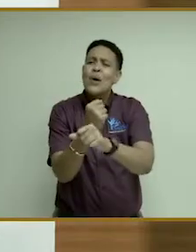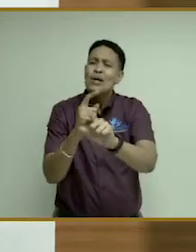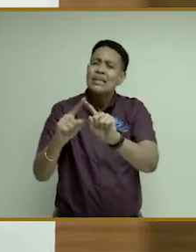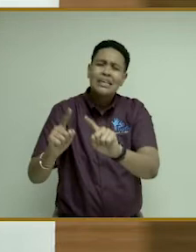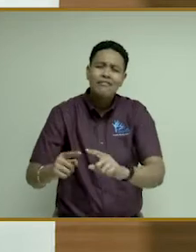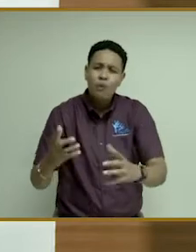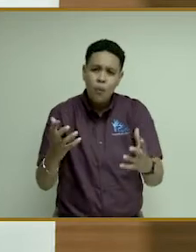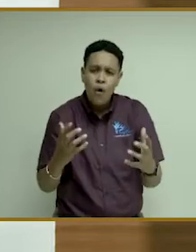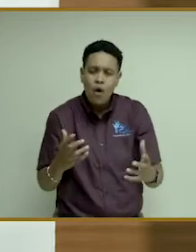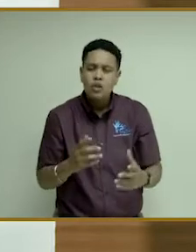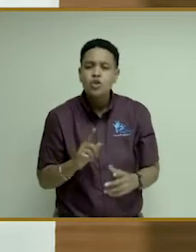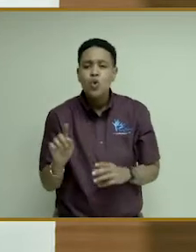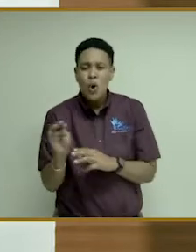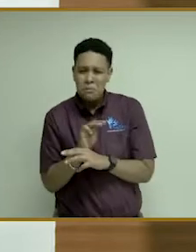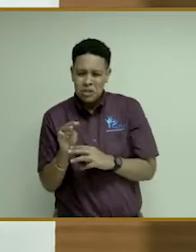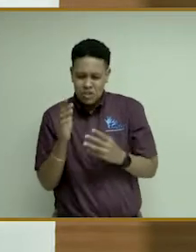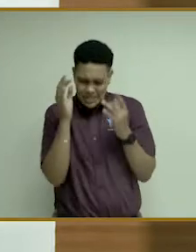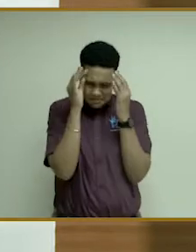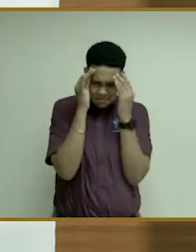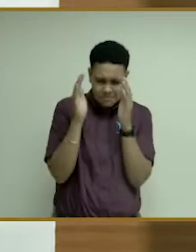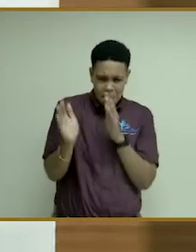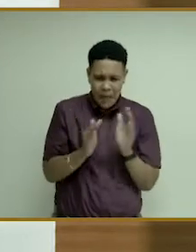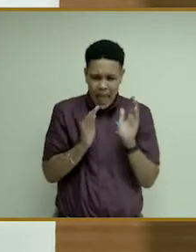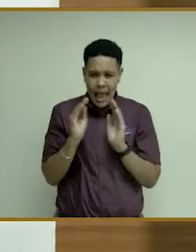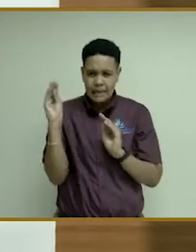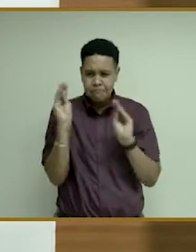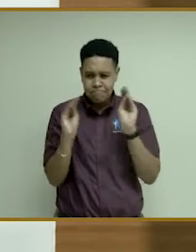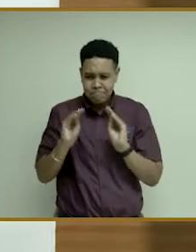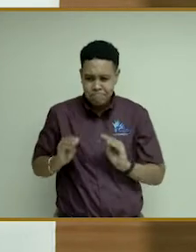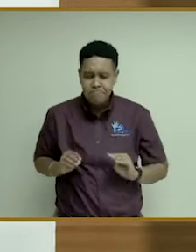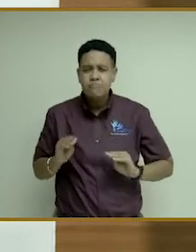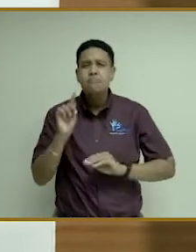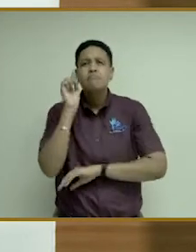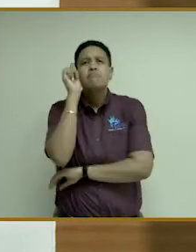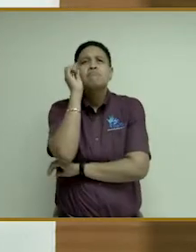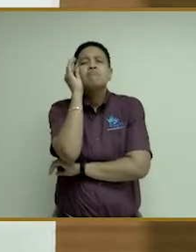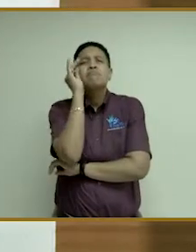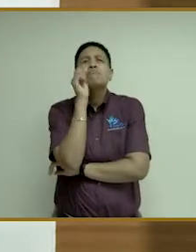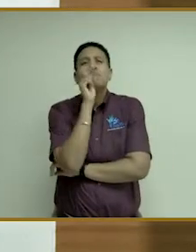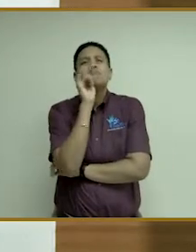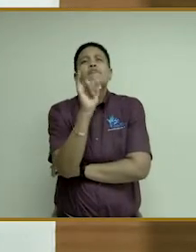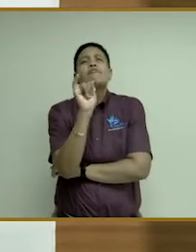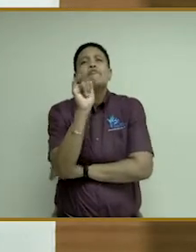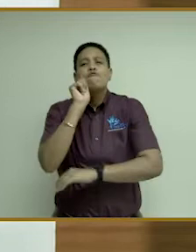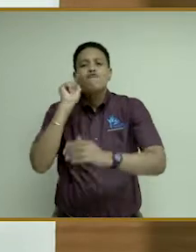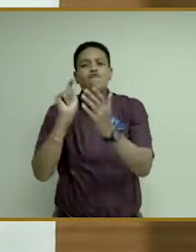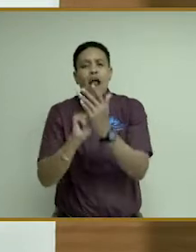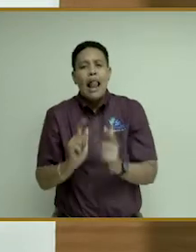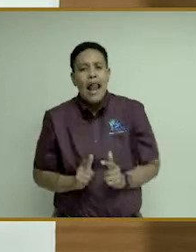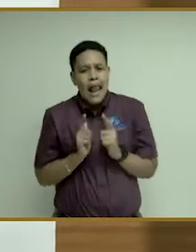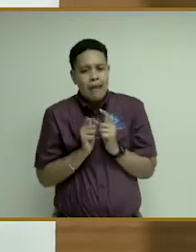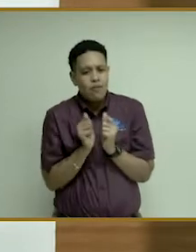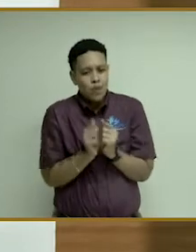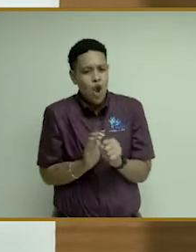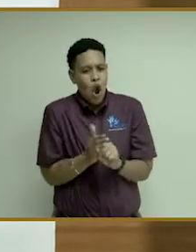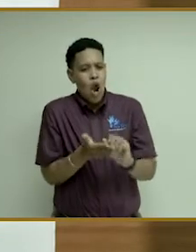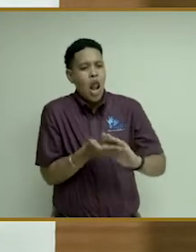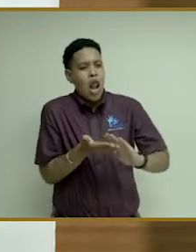The ministry has been working on a plan in recognition of living with COVID